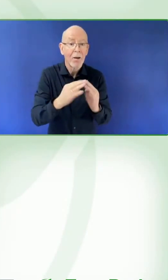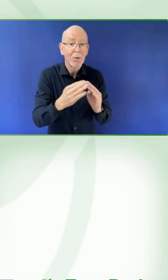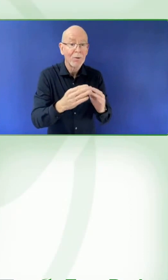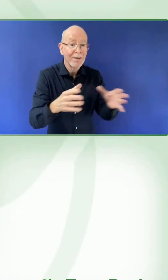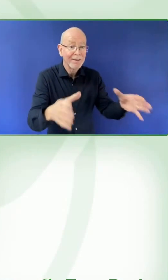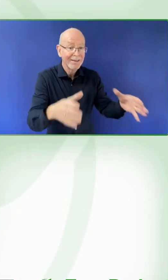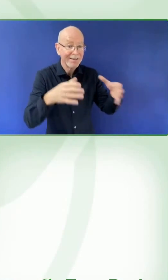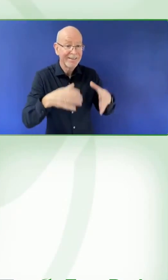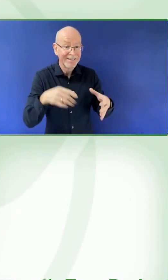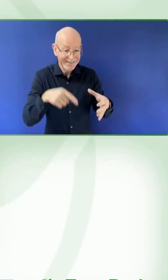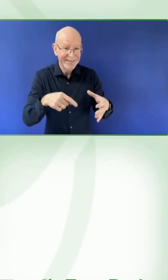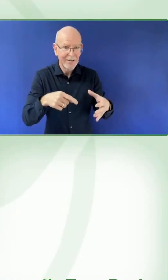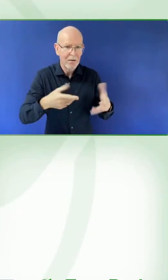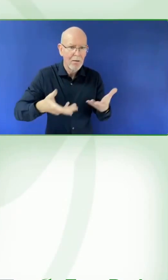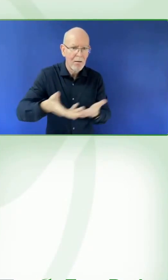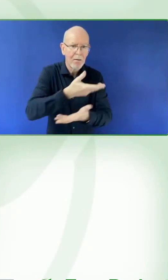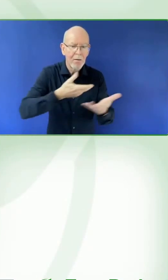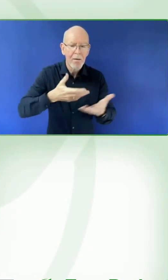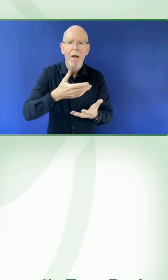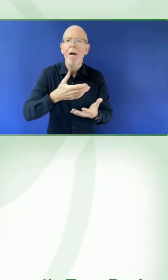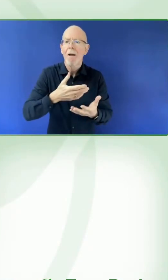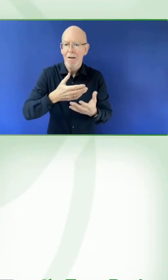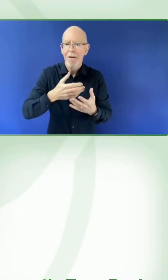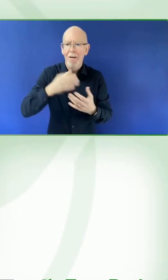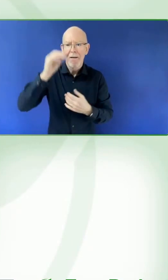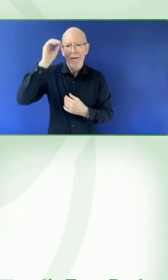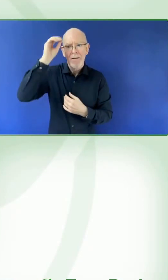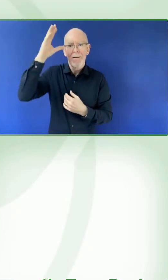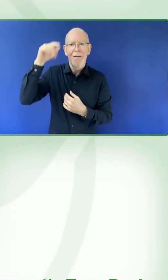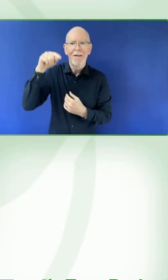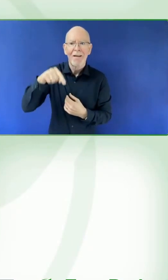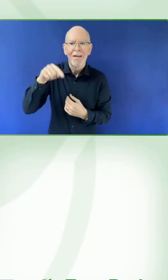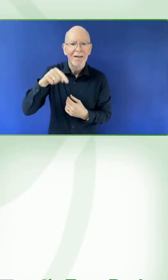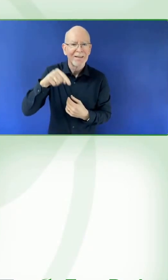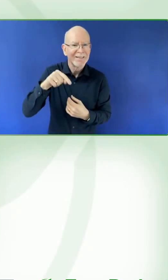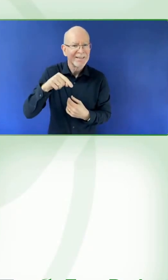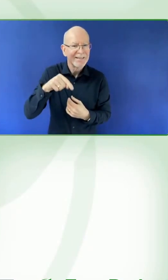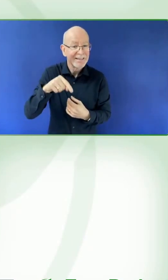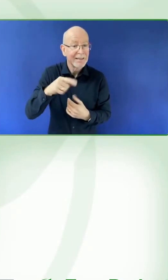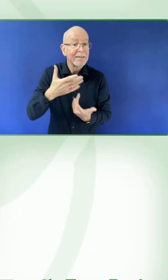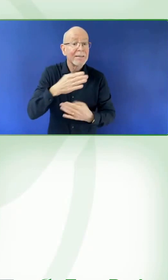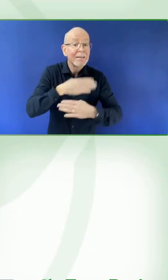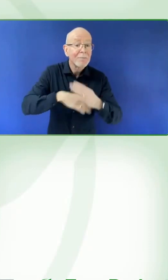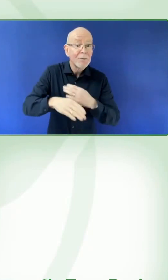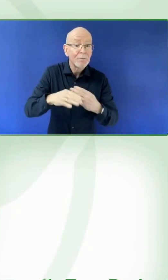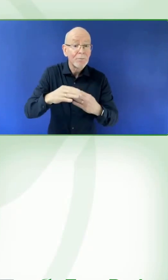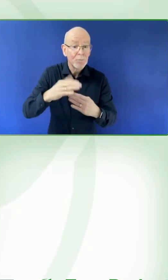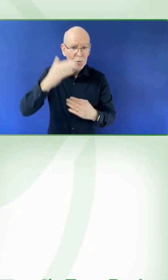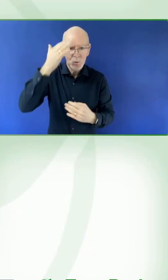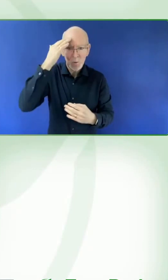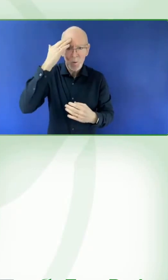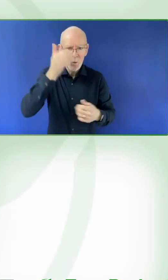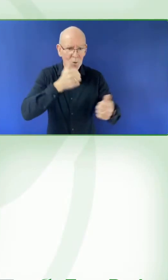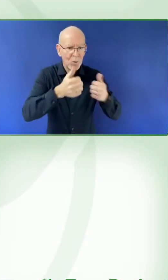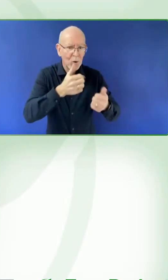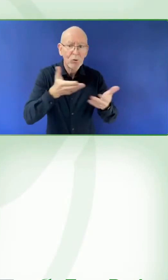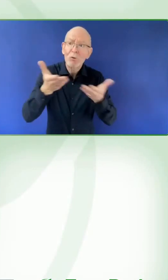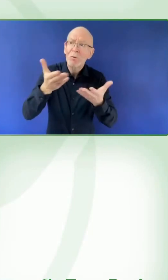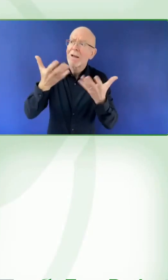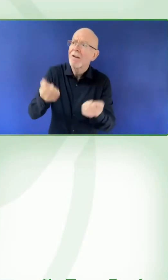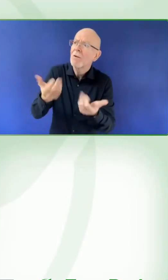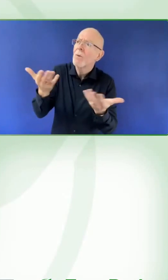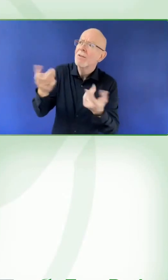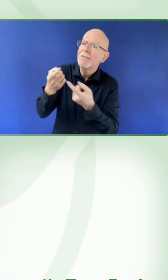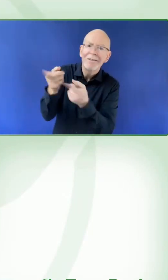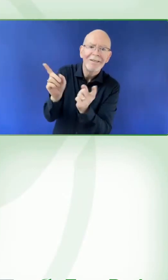finding partners to do it with. And then I think we're getting a little more momentum with